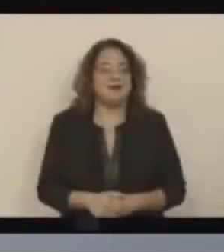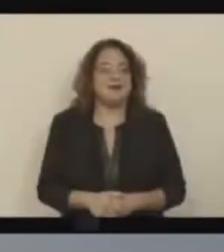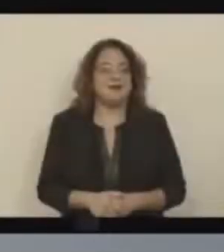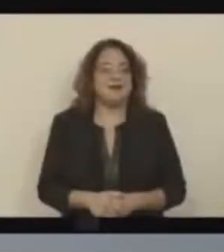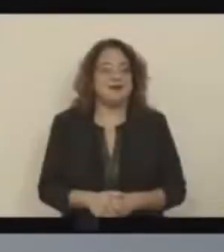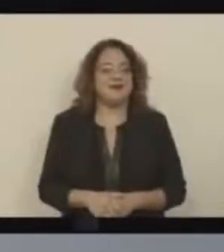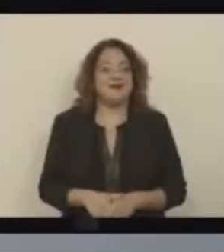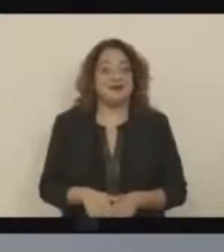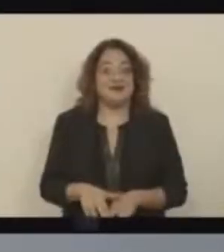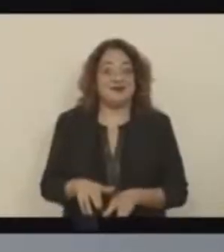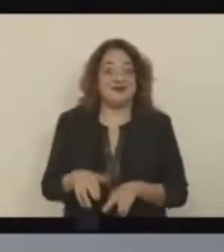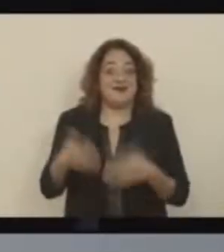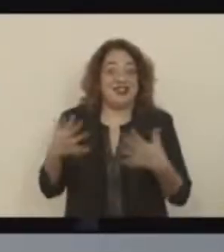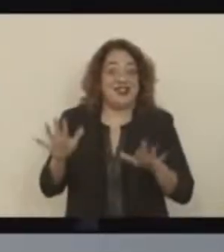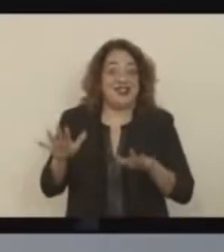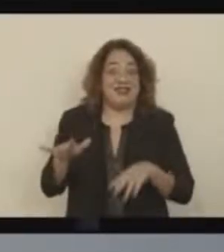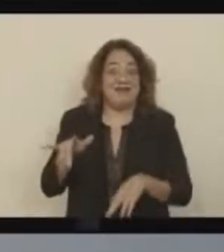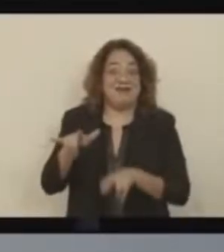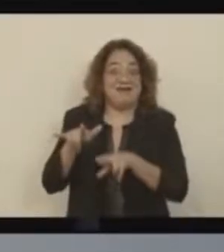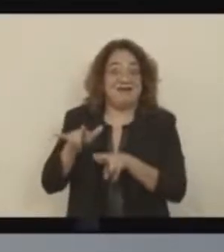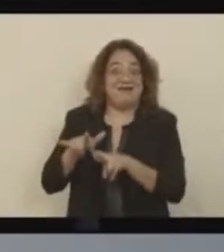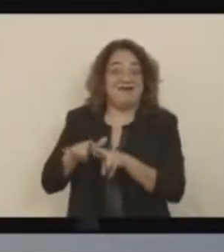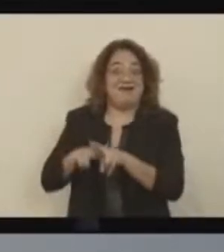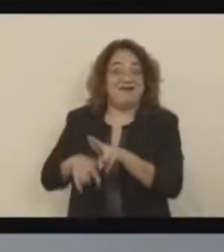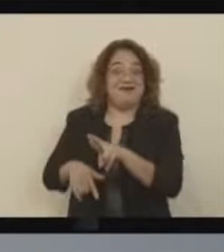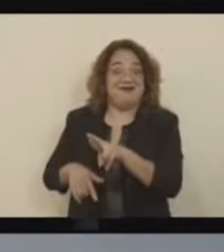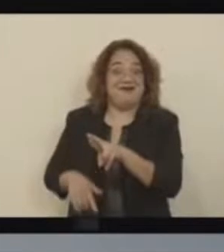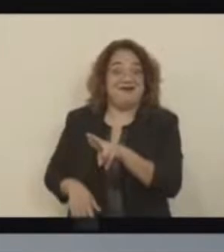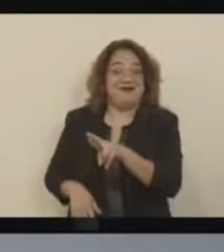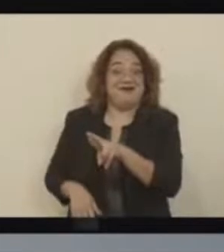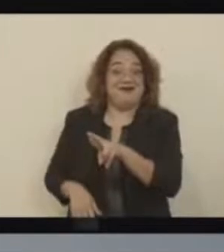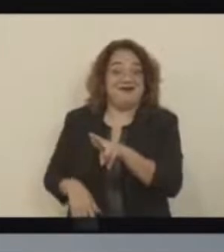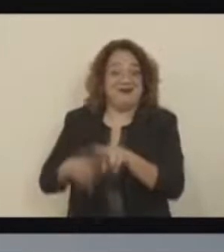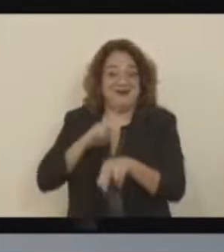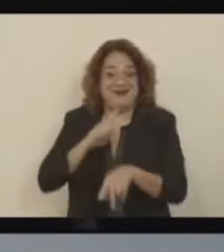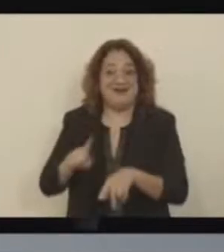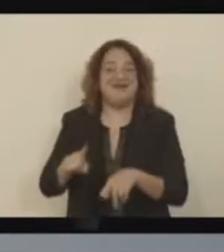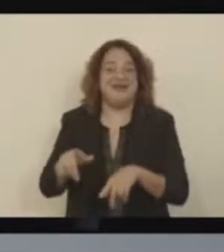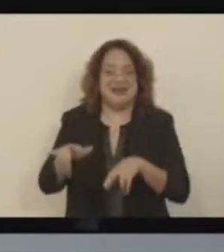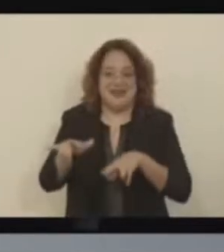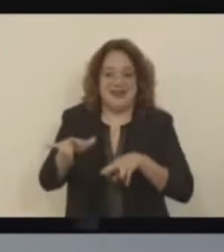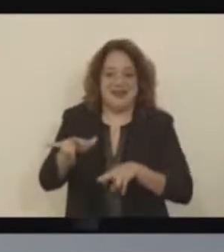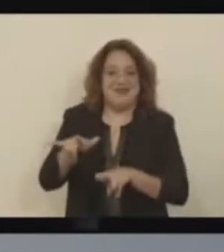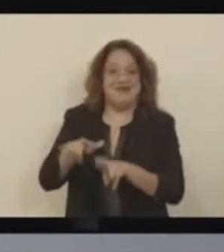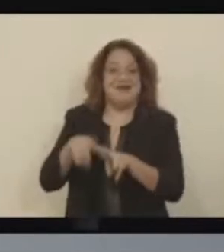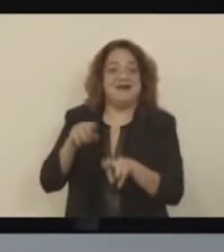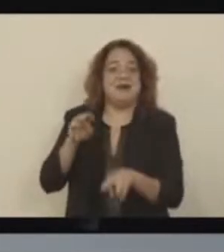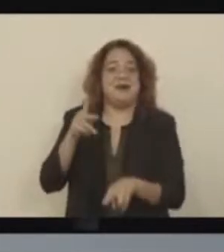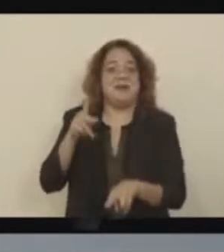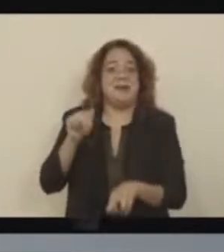We've had successful PST ignition, engine start, pitch up, and have passed max Q.